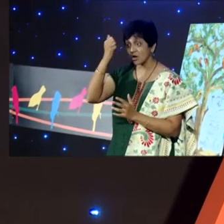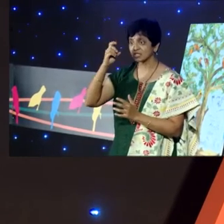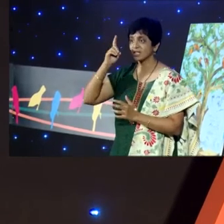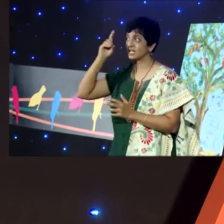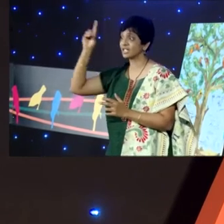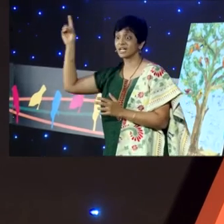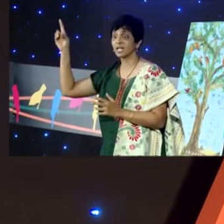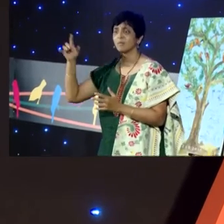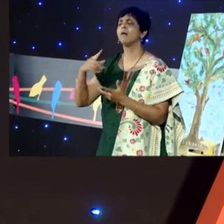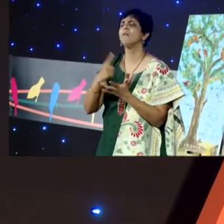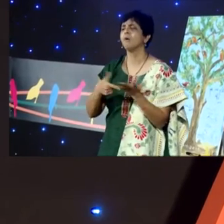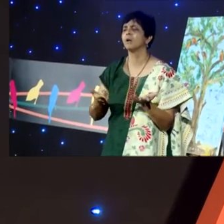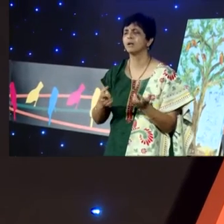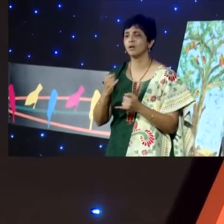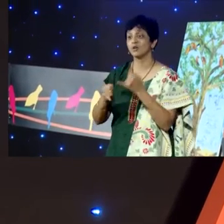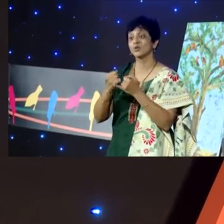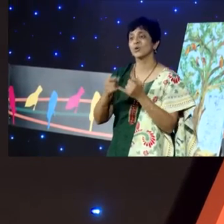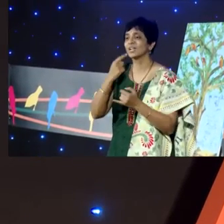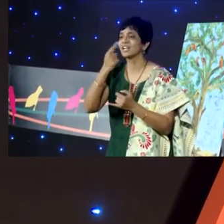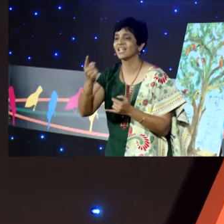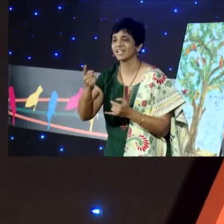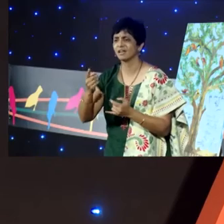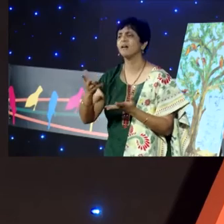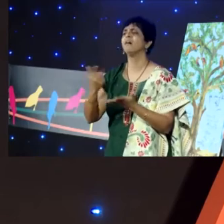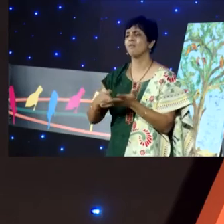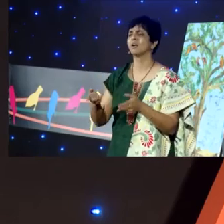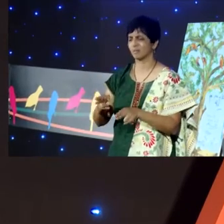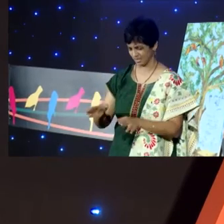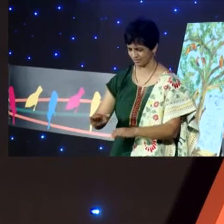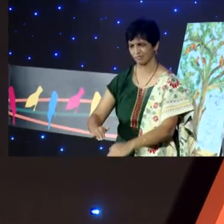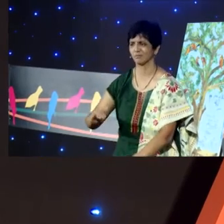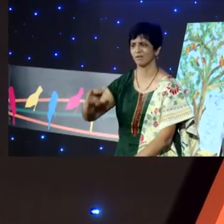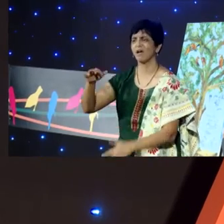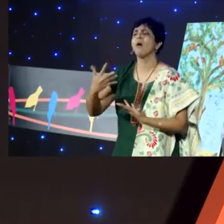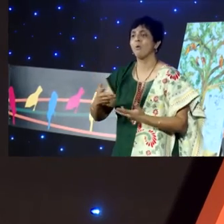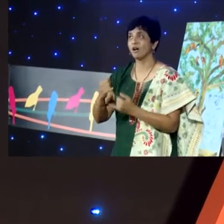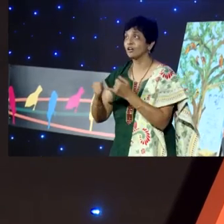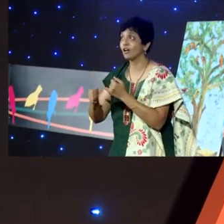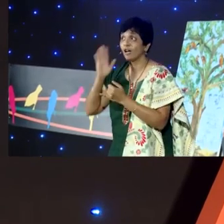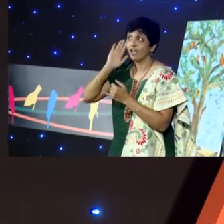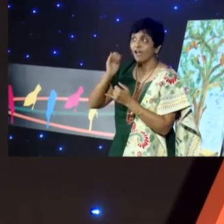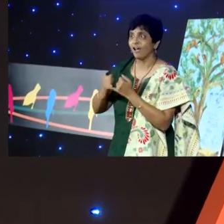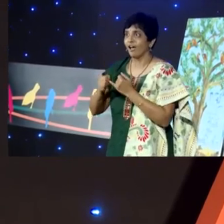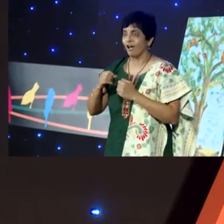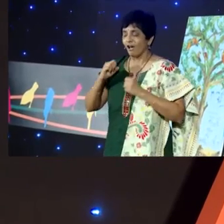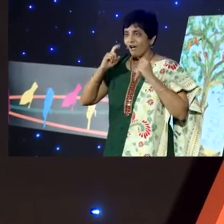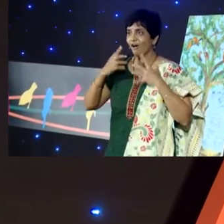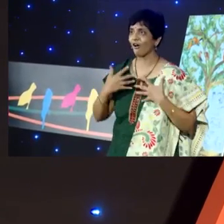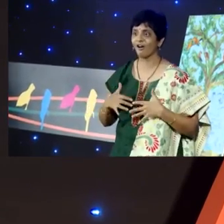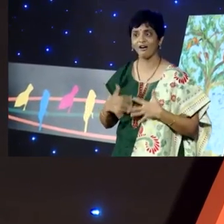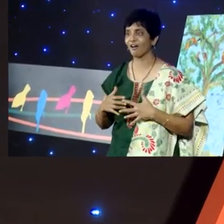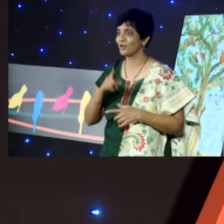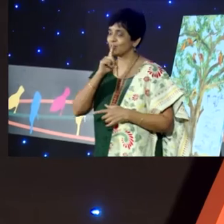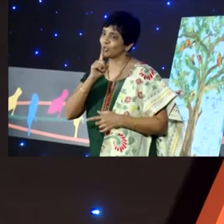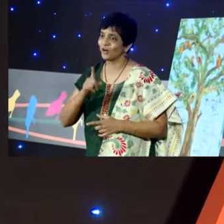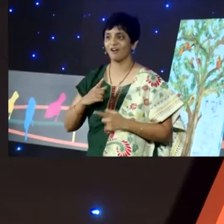Dreaming is all about stories. We grow up on stories. The world lives, is inspired, is entertained by